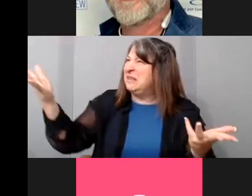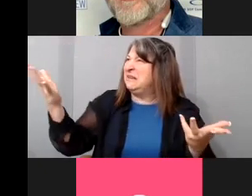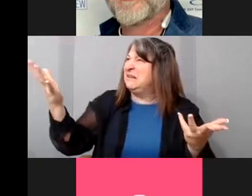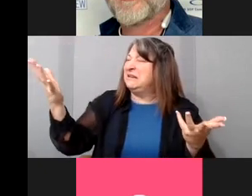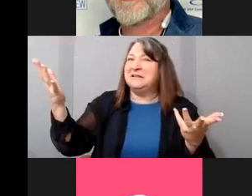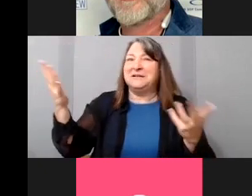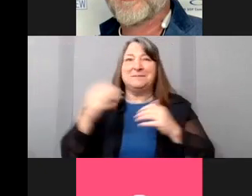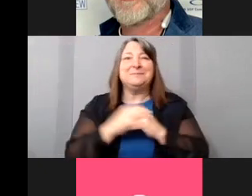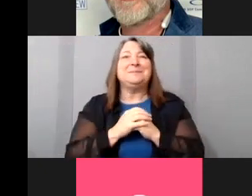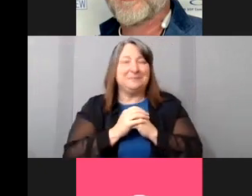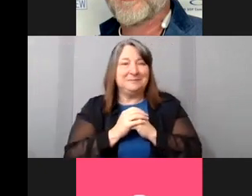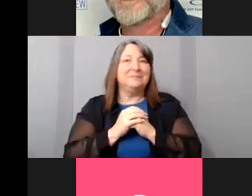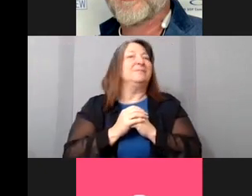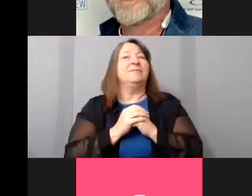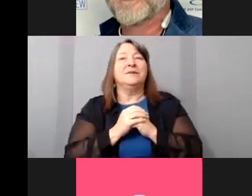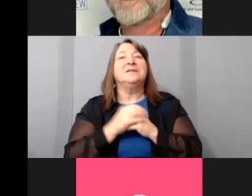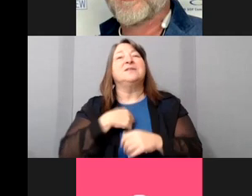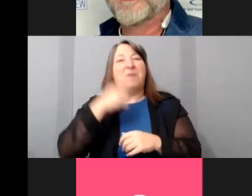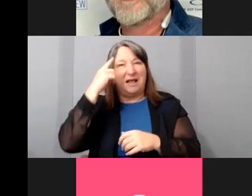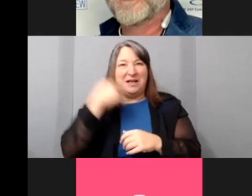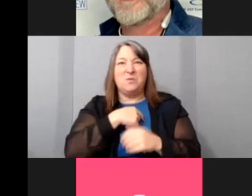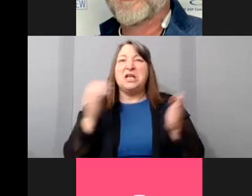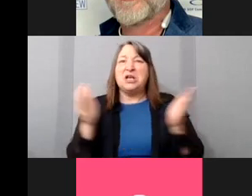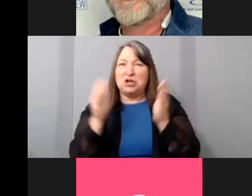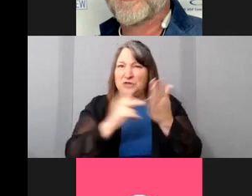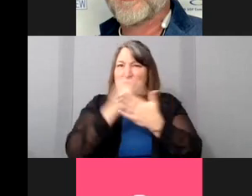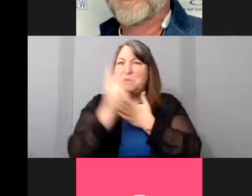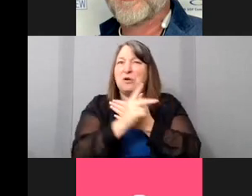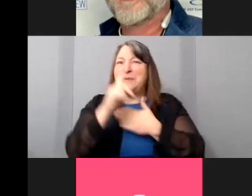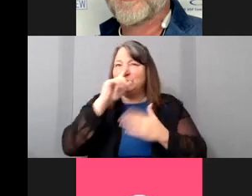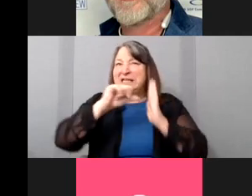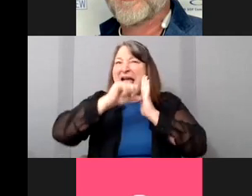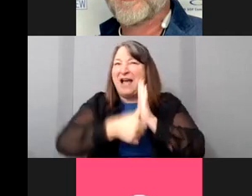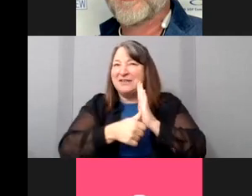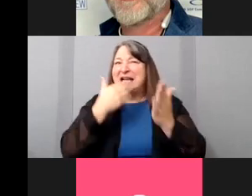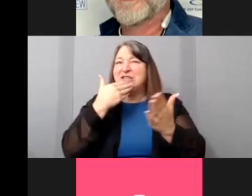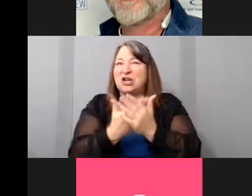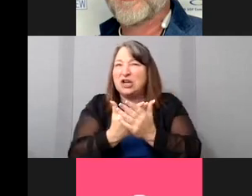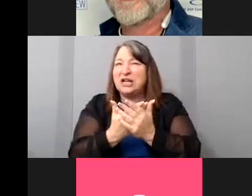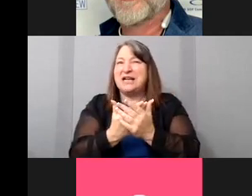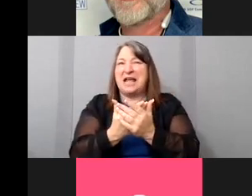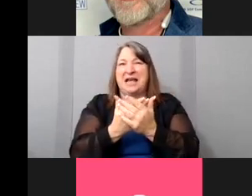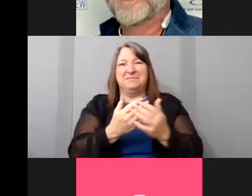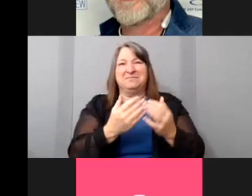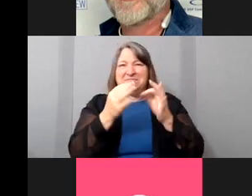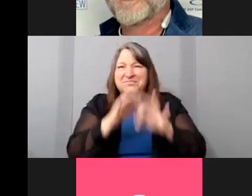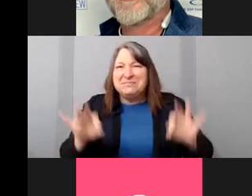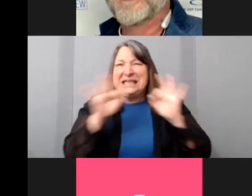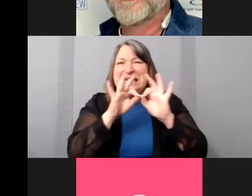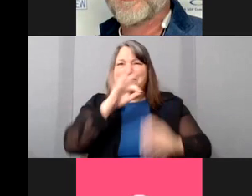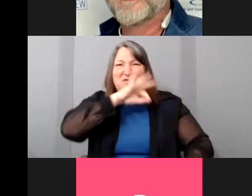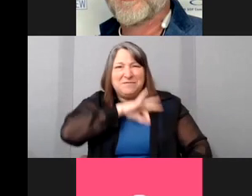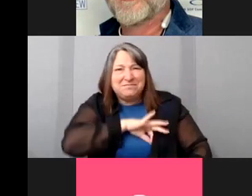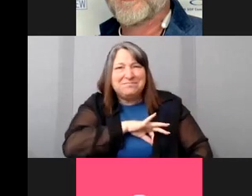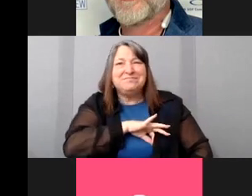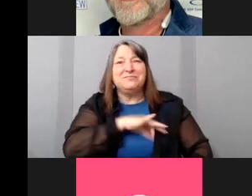so I think we really encourage programs to really emphasize a good and meaningful closure process, even if it was a fairly